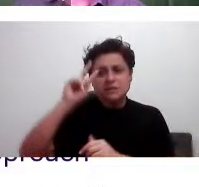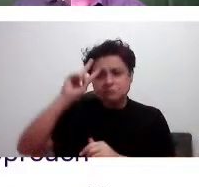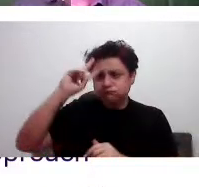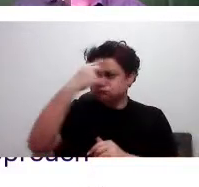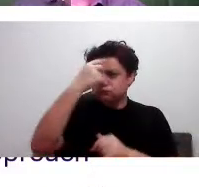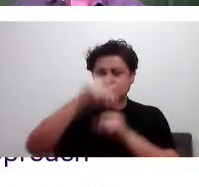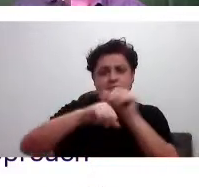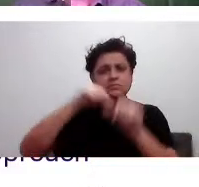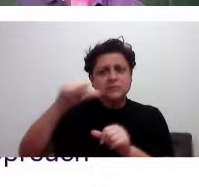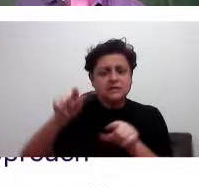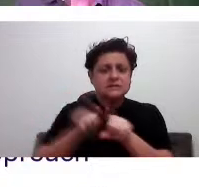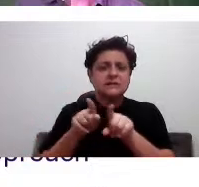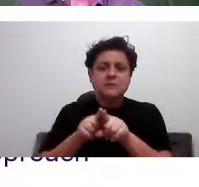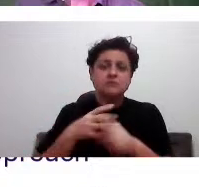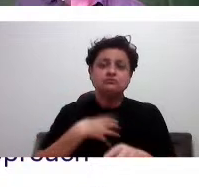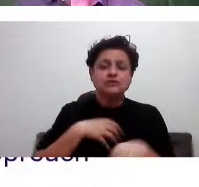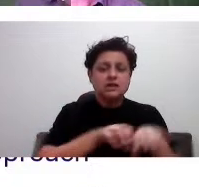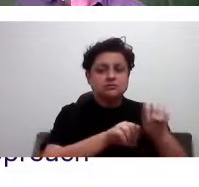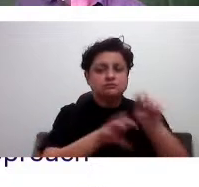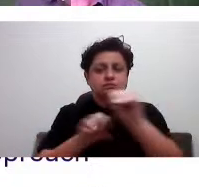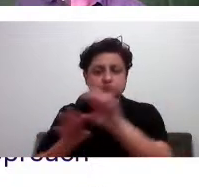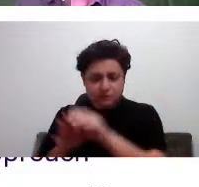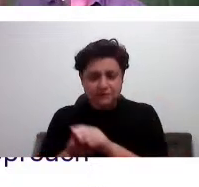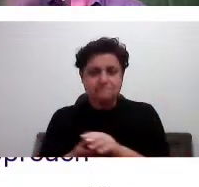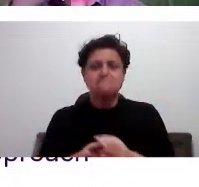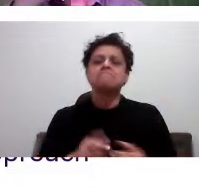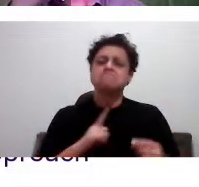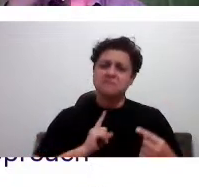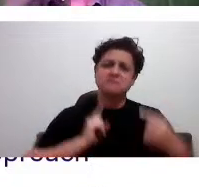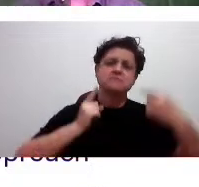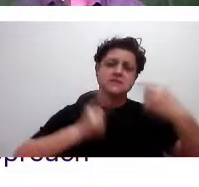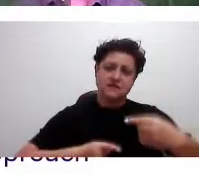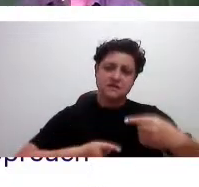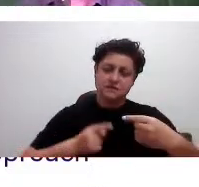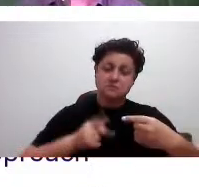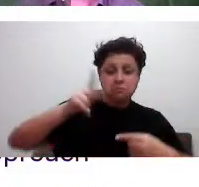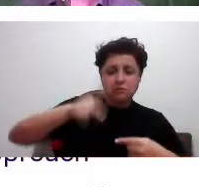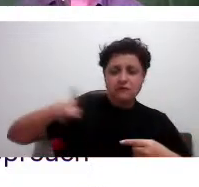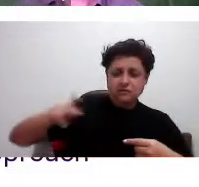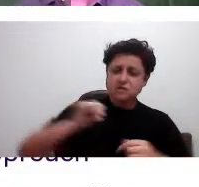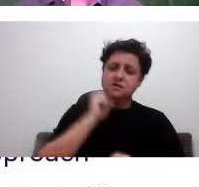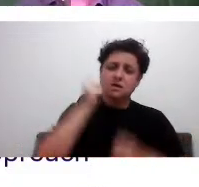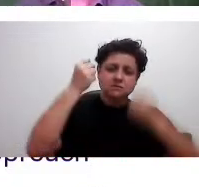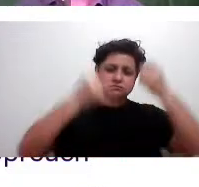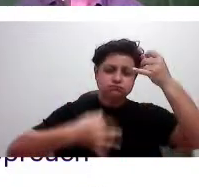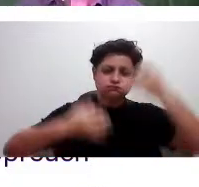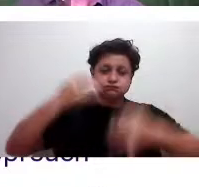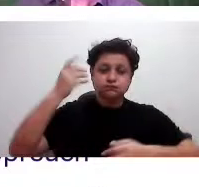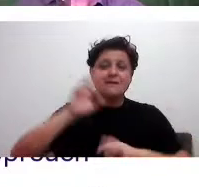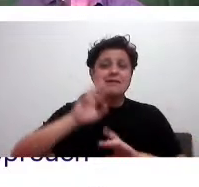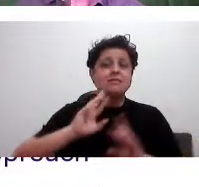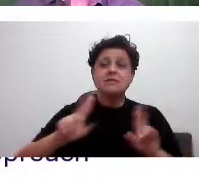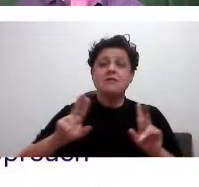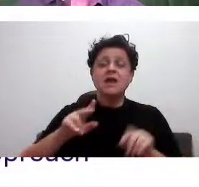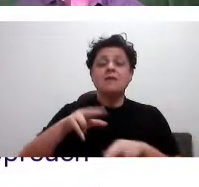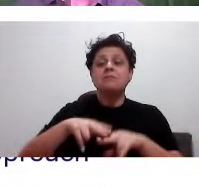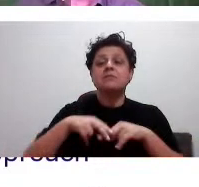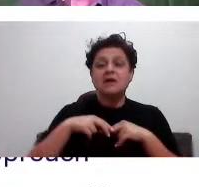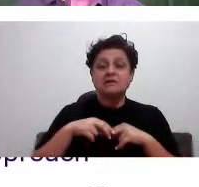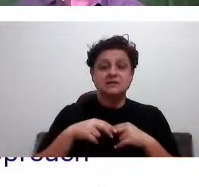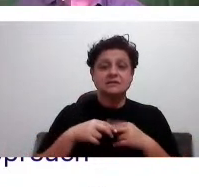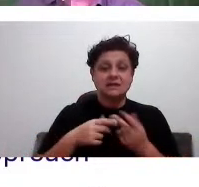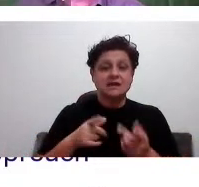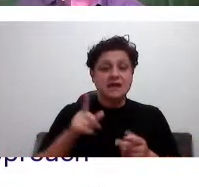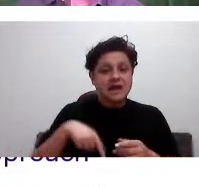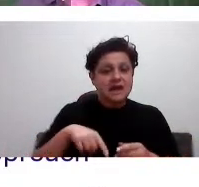challenges reported by the teachers were not specific to learners with SEND. For example, low motivation,